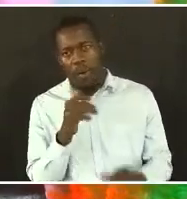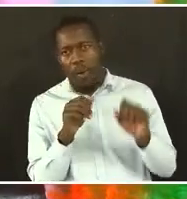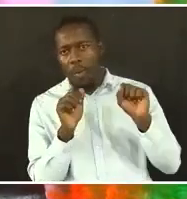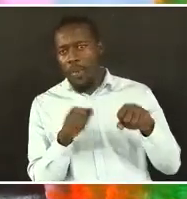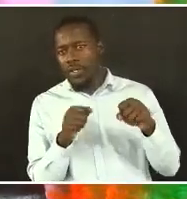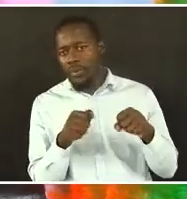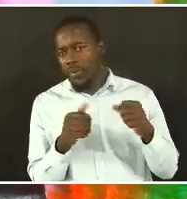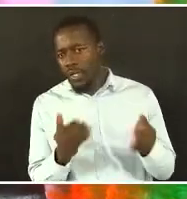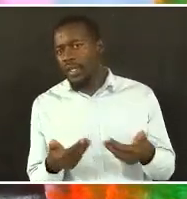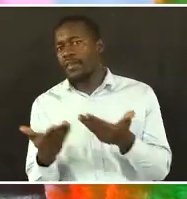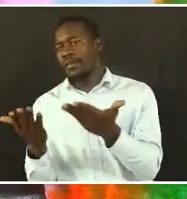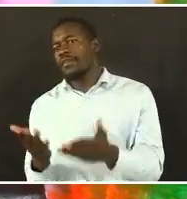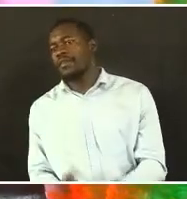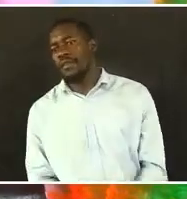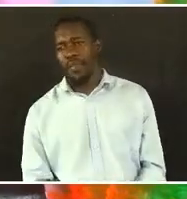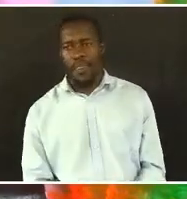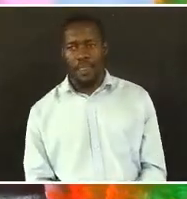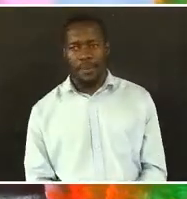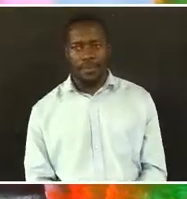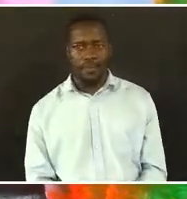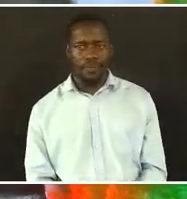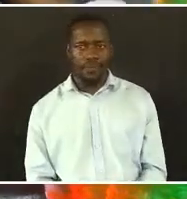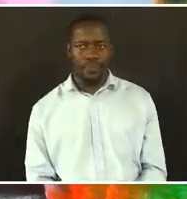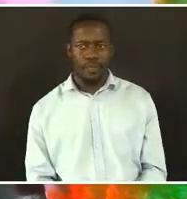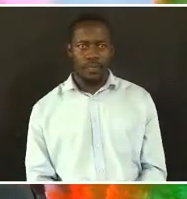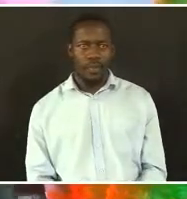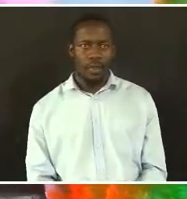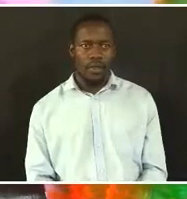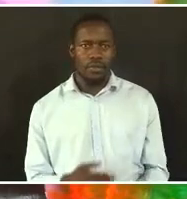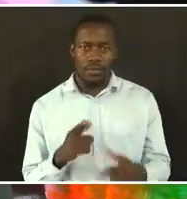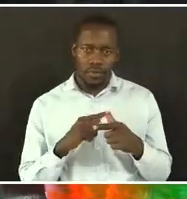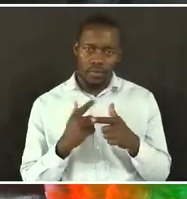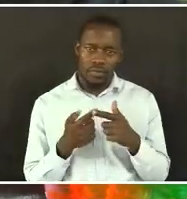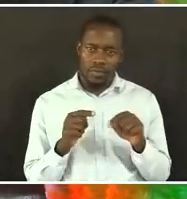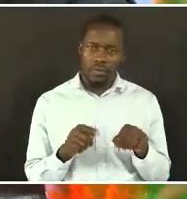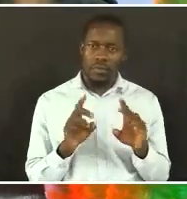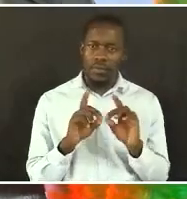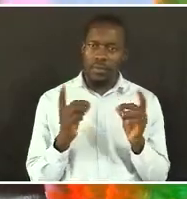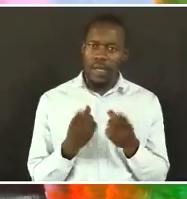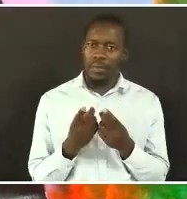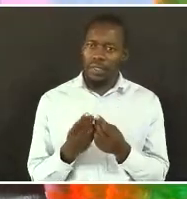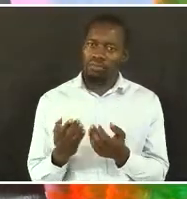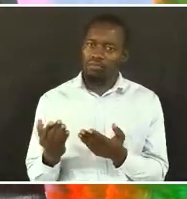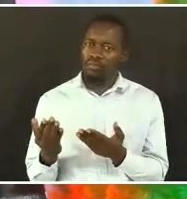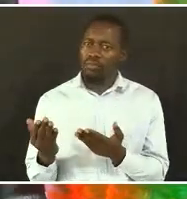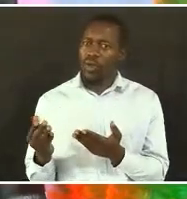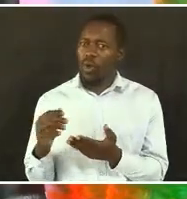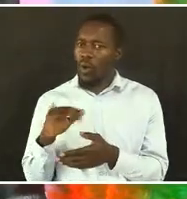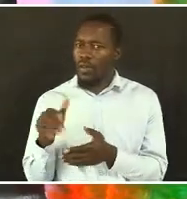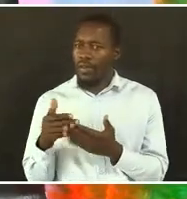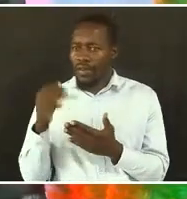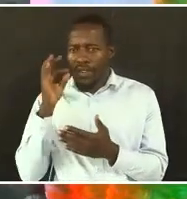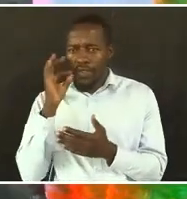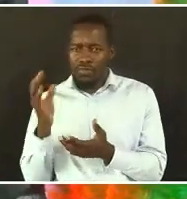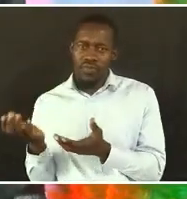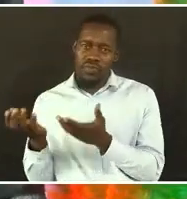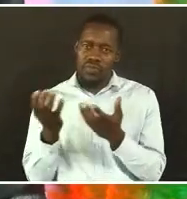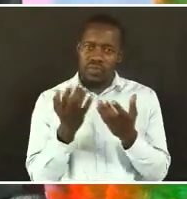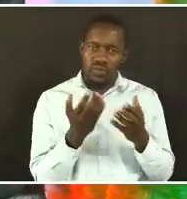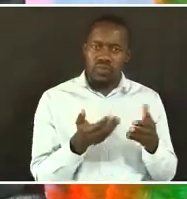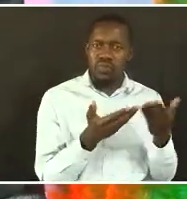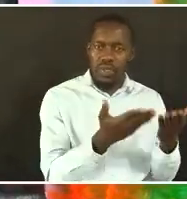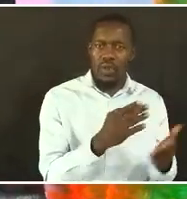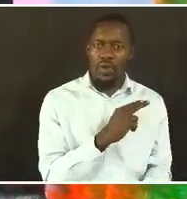the deaconate desk. And the chaplaincy department just comes and picks the fruits, and we go. You see, it's not good for